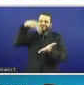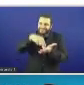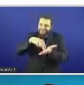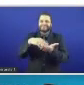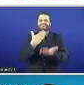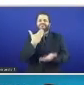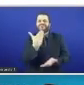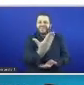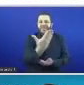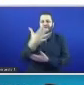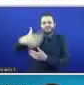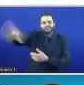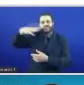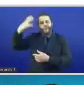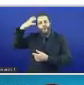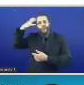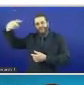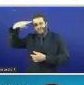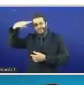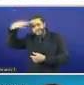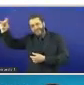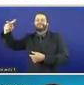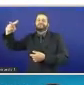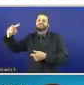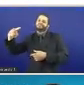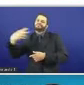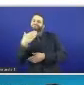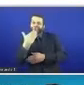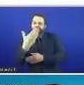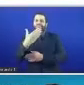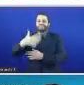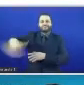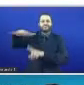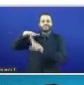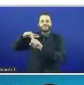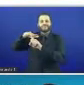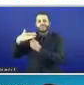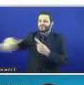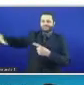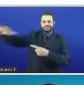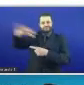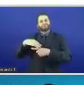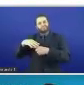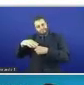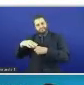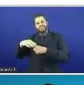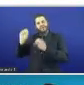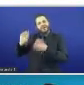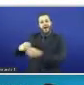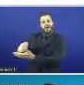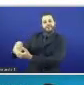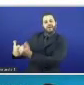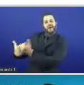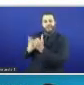sobre todo agradece a sociedad civil por estar aquí para poder seguir adelante en el